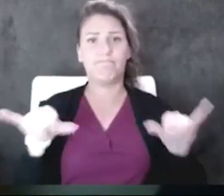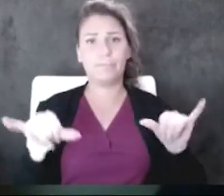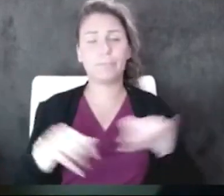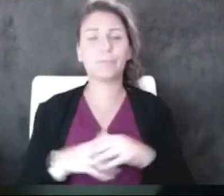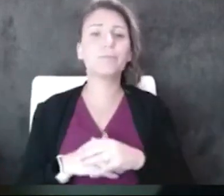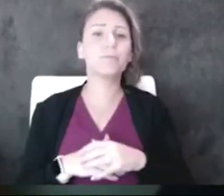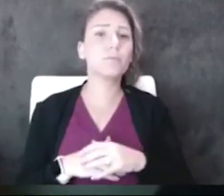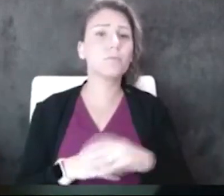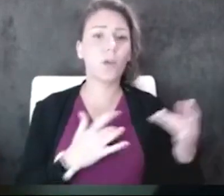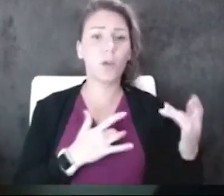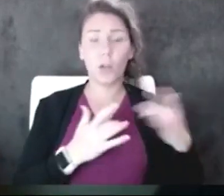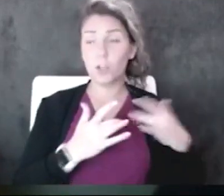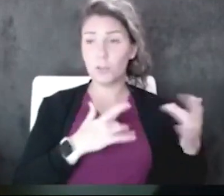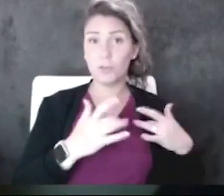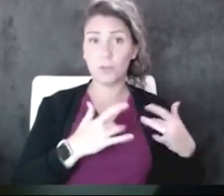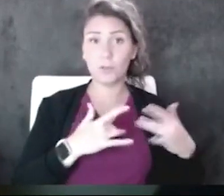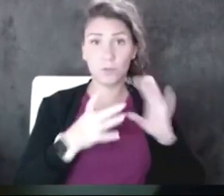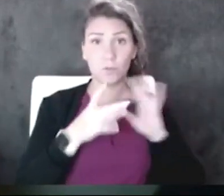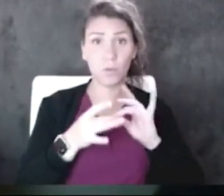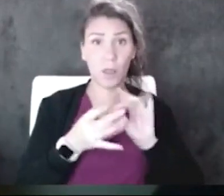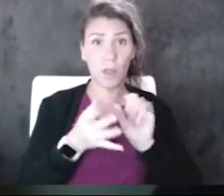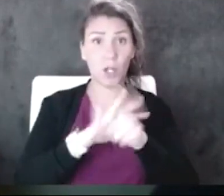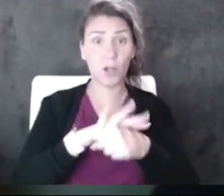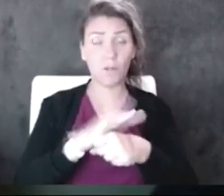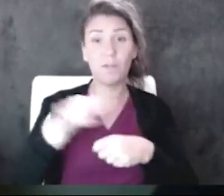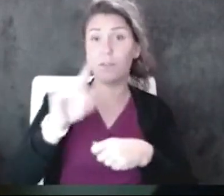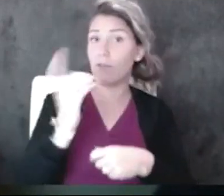concerns surrounding COVID, though they're understood,